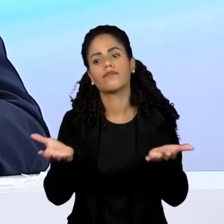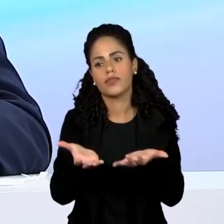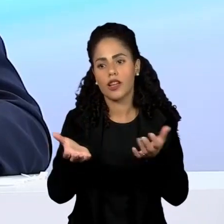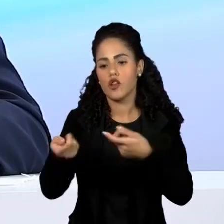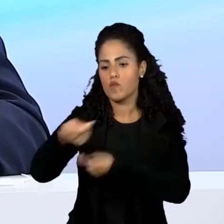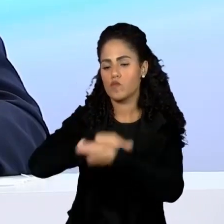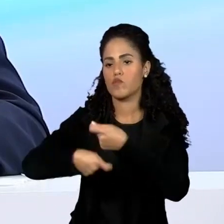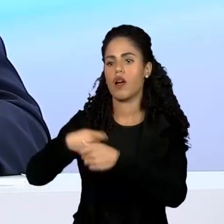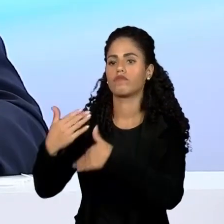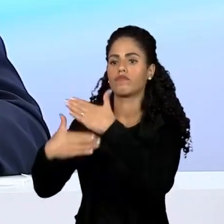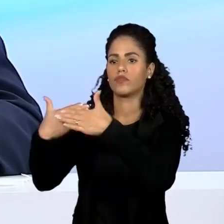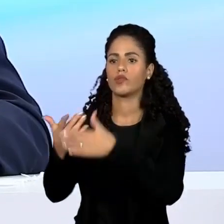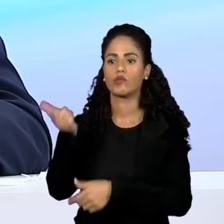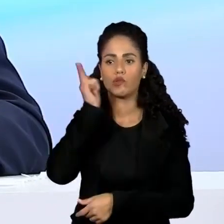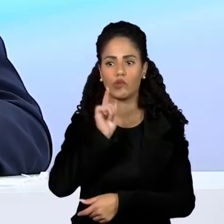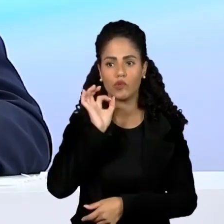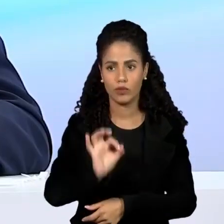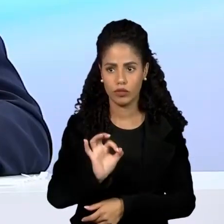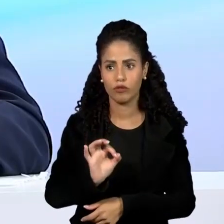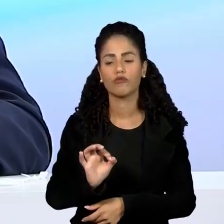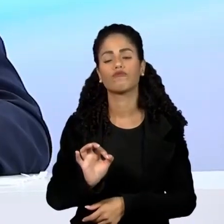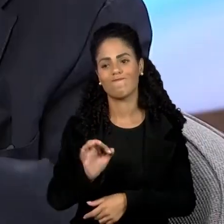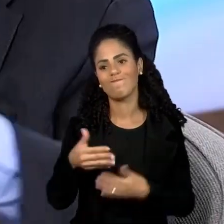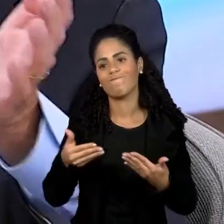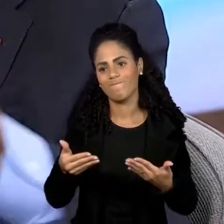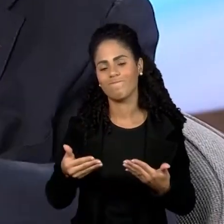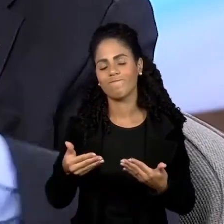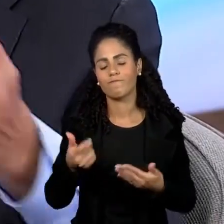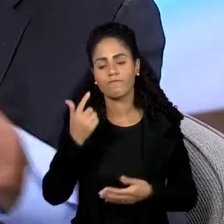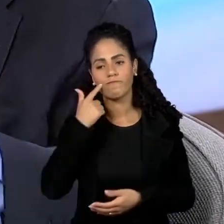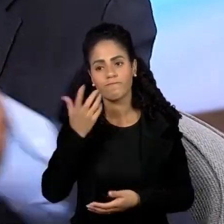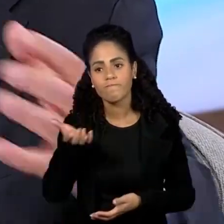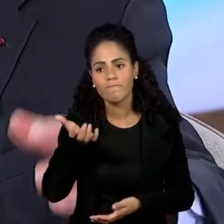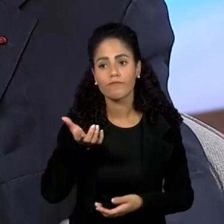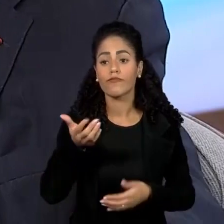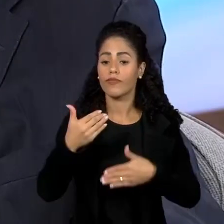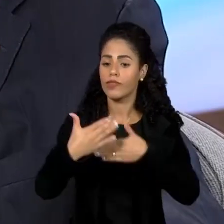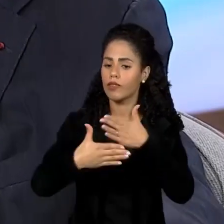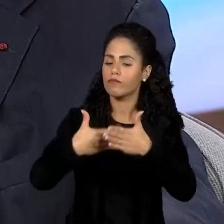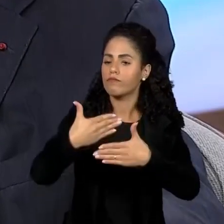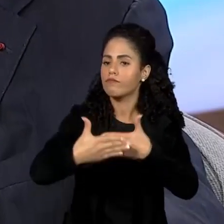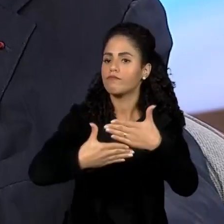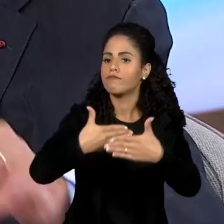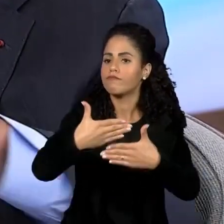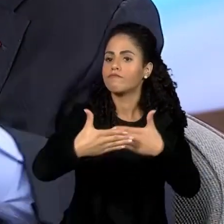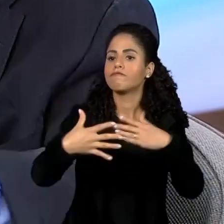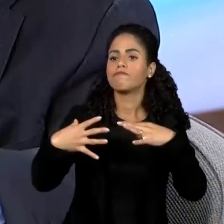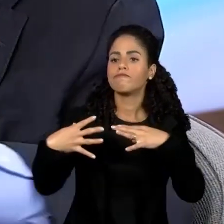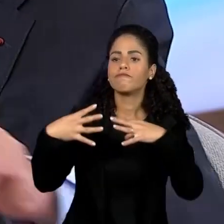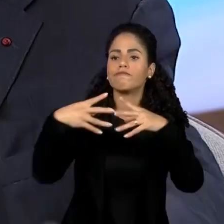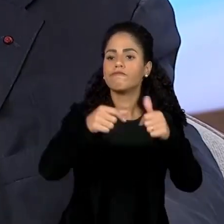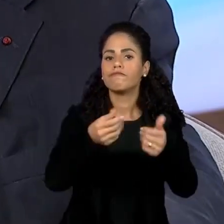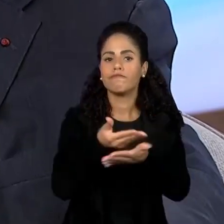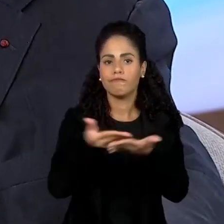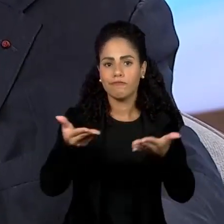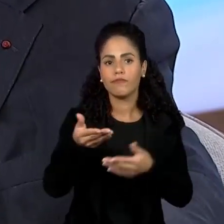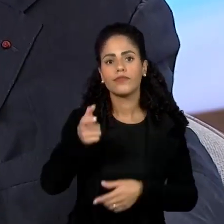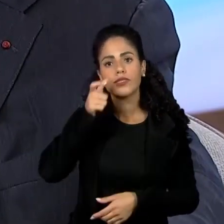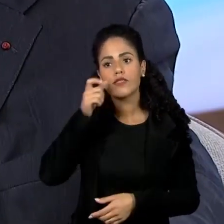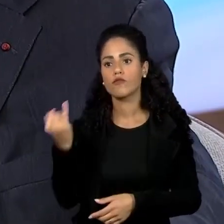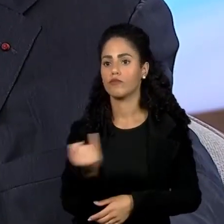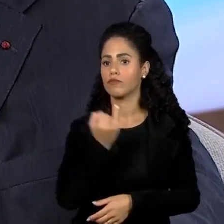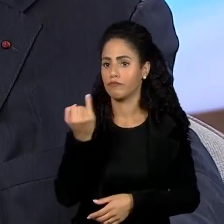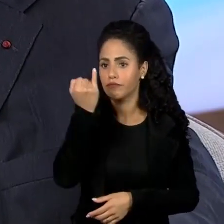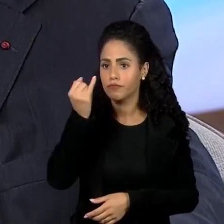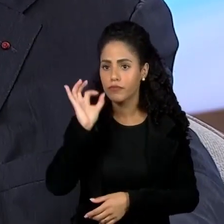that market power will be reduced as supply linkages regain. But it's very